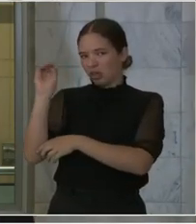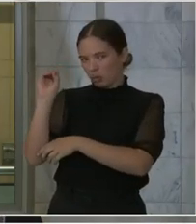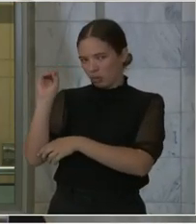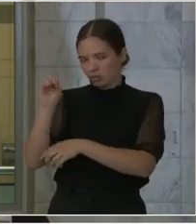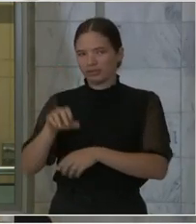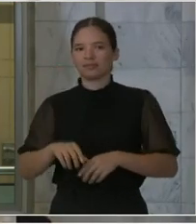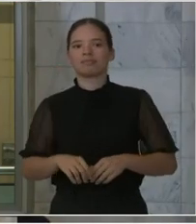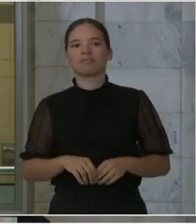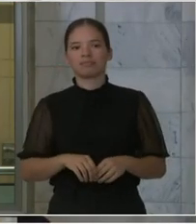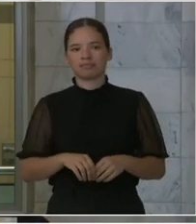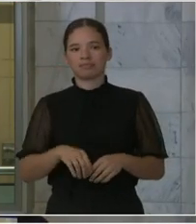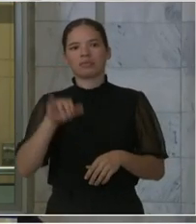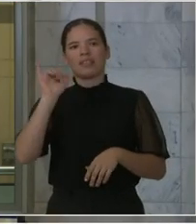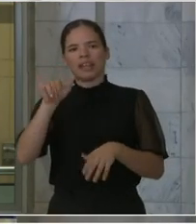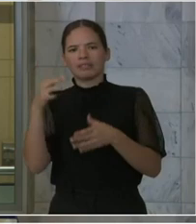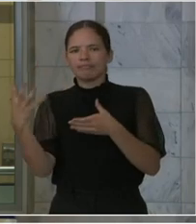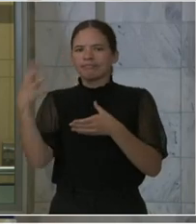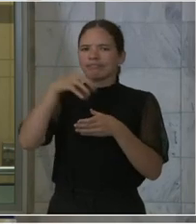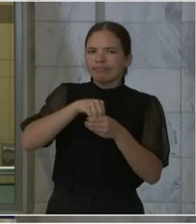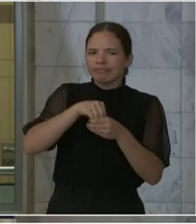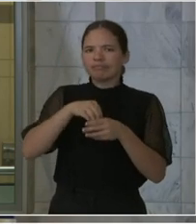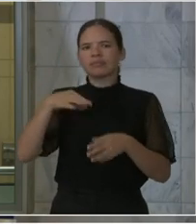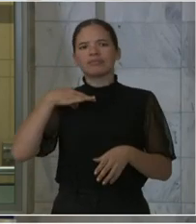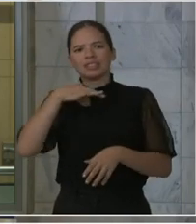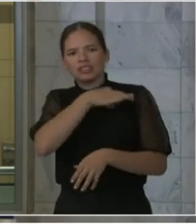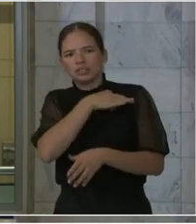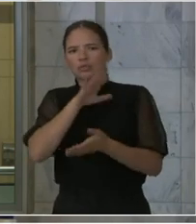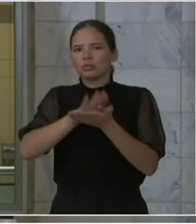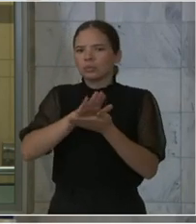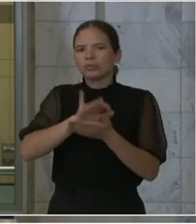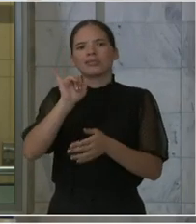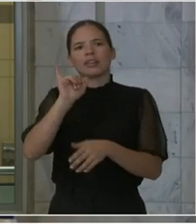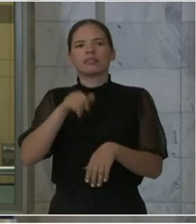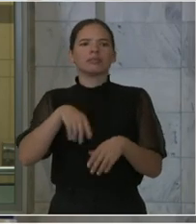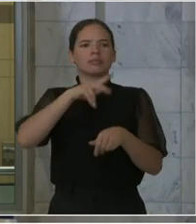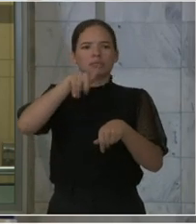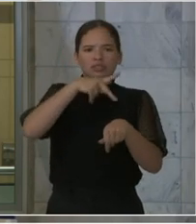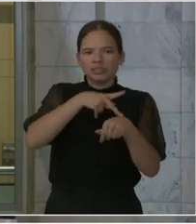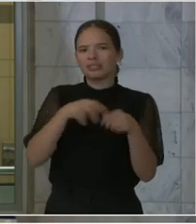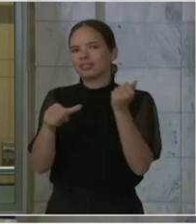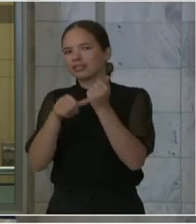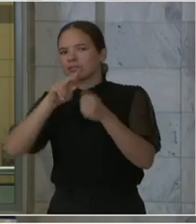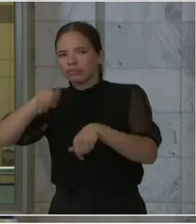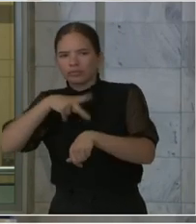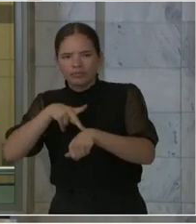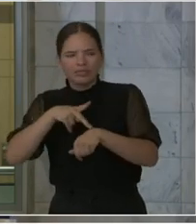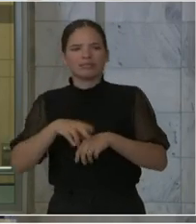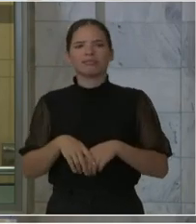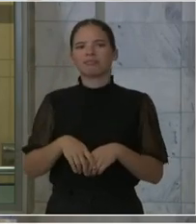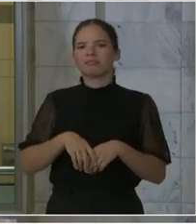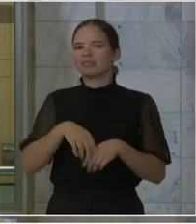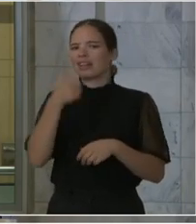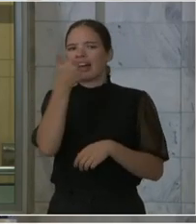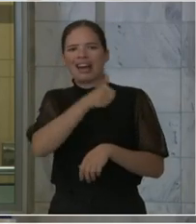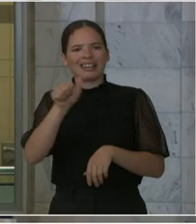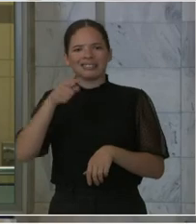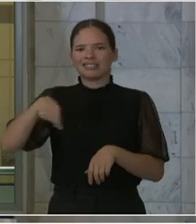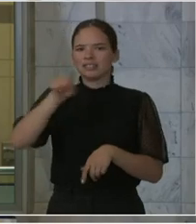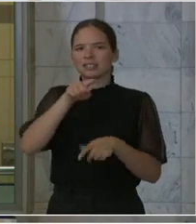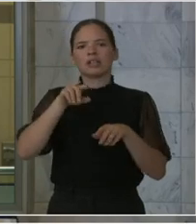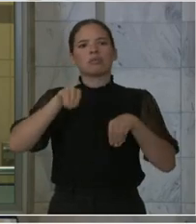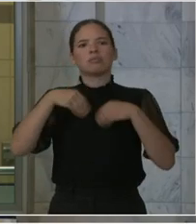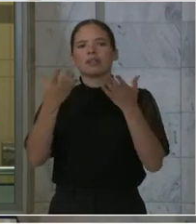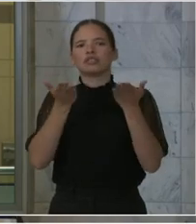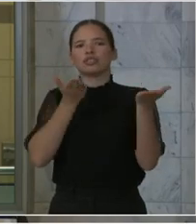principals, assistant principals, administrators, and service providers. I want to acknowledge and